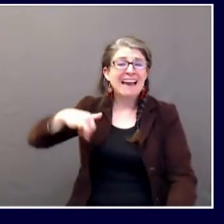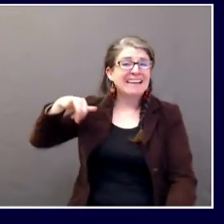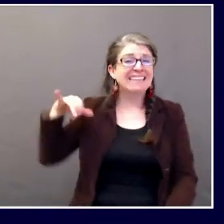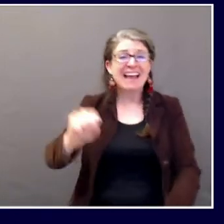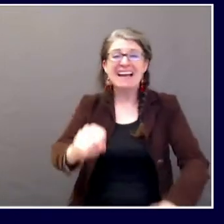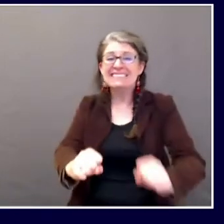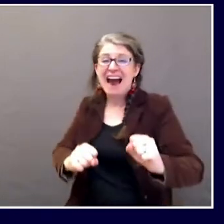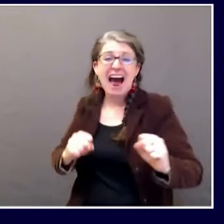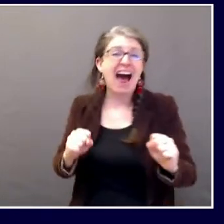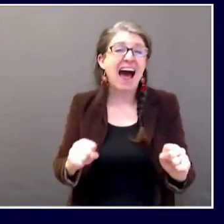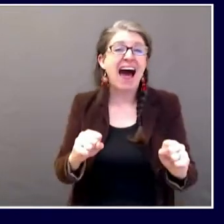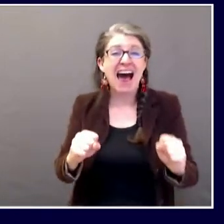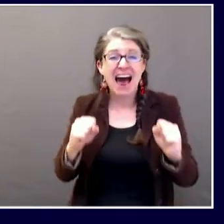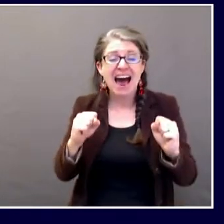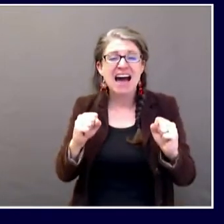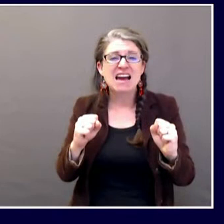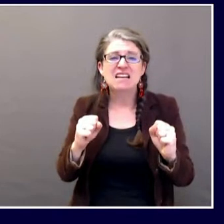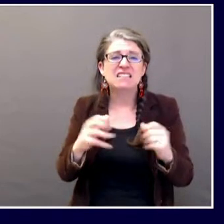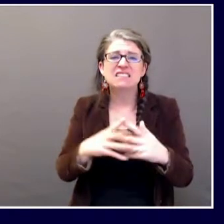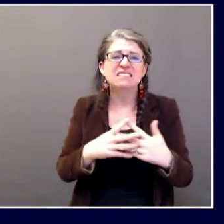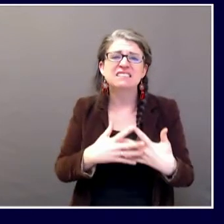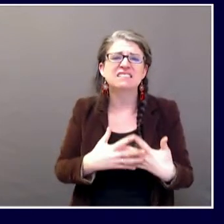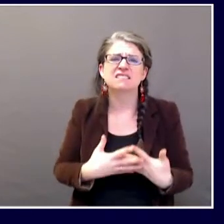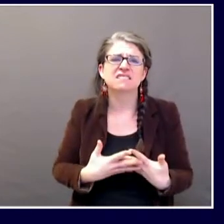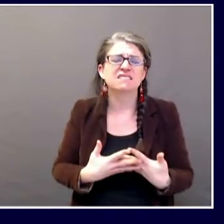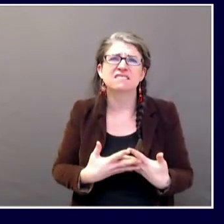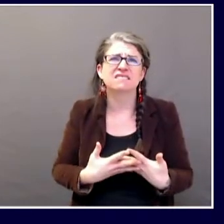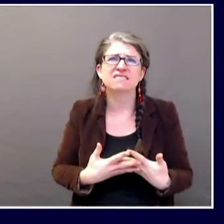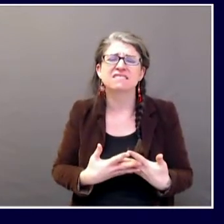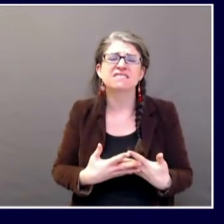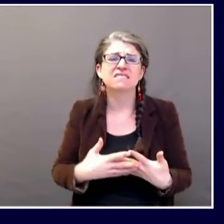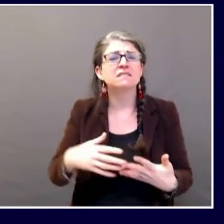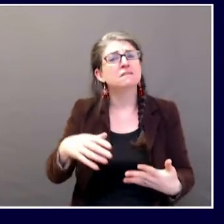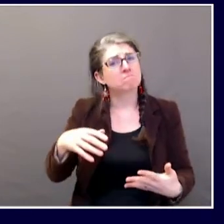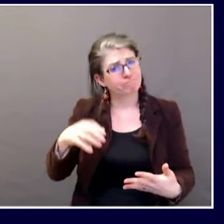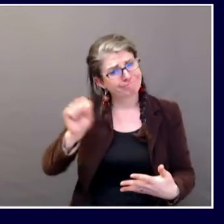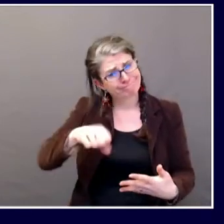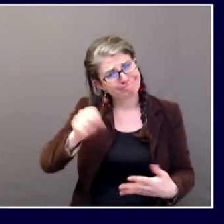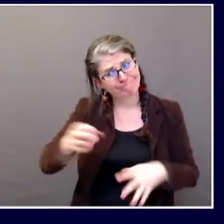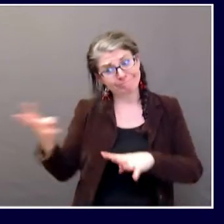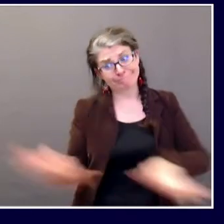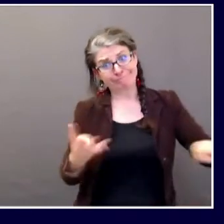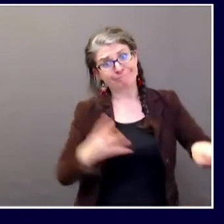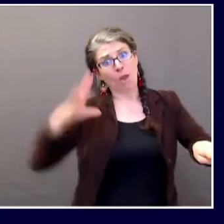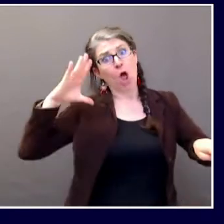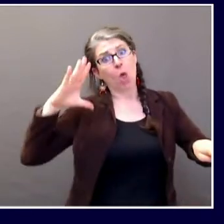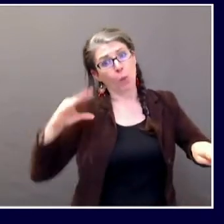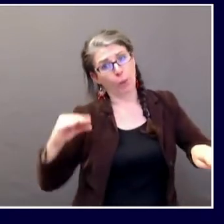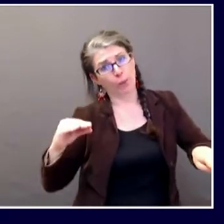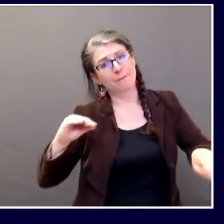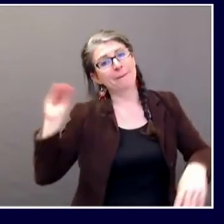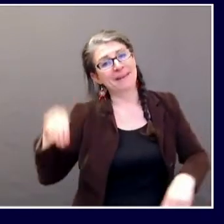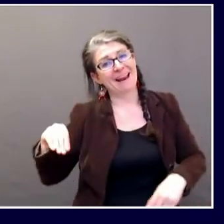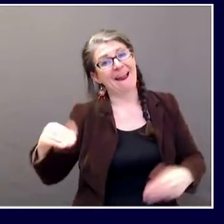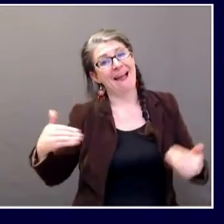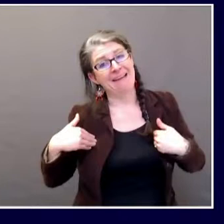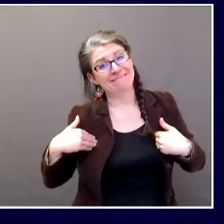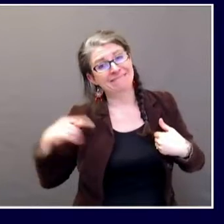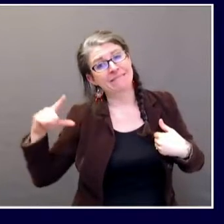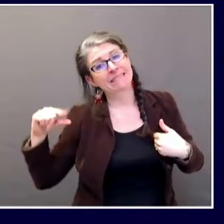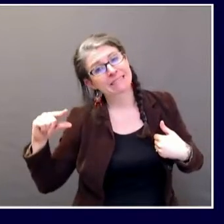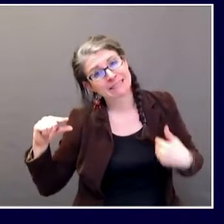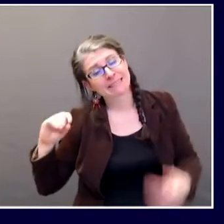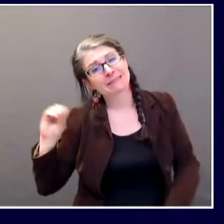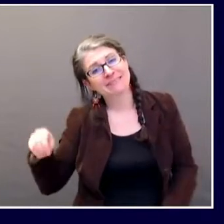indeed, numerically, there's no doubt that they are. The number of daily cases up until today had been quite low. That's a